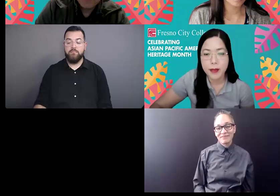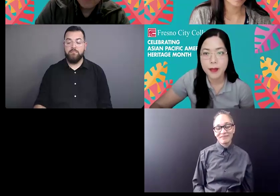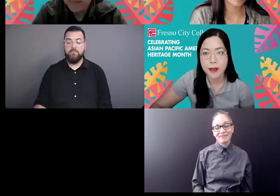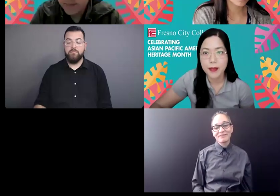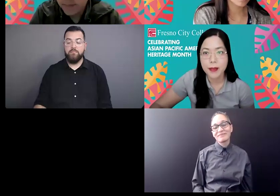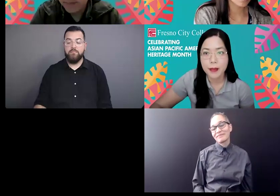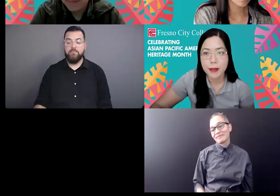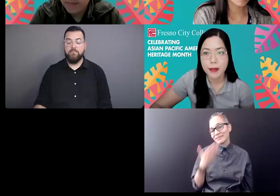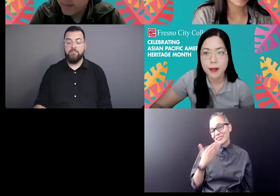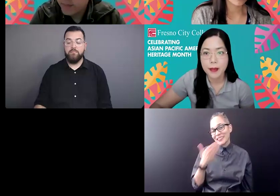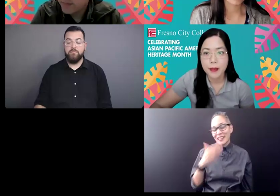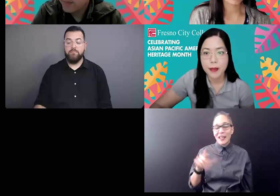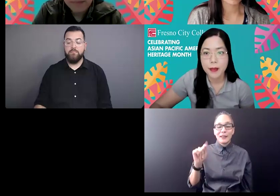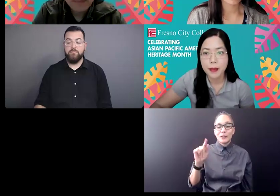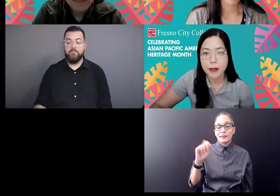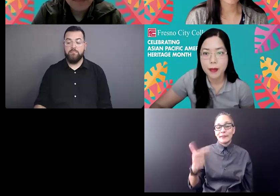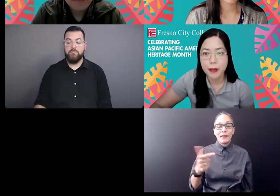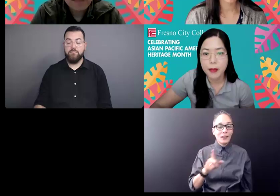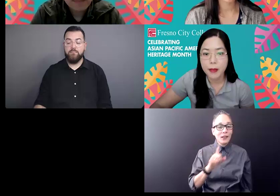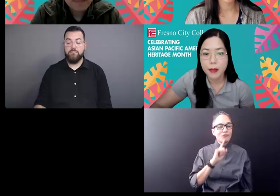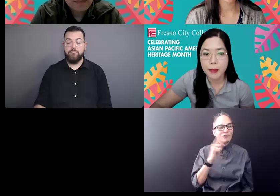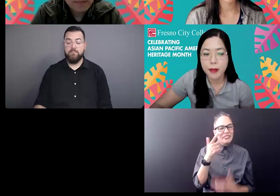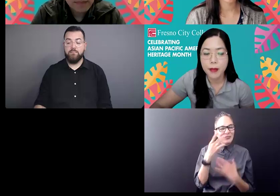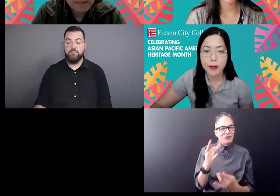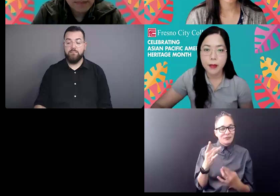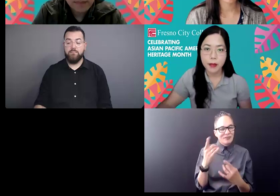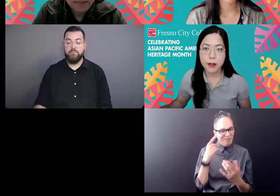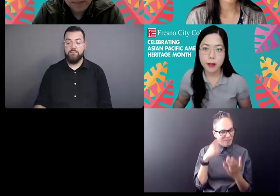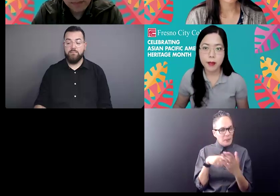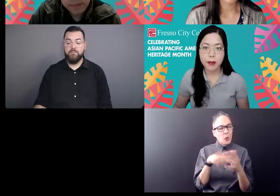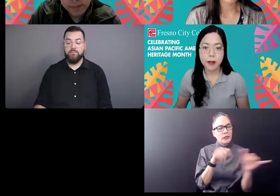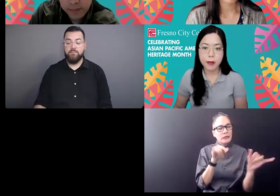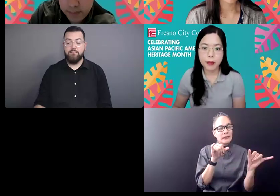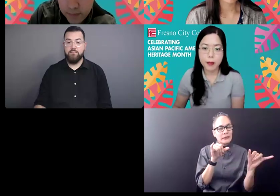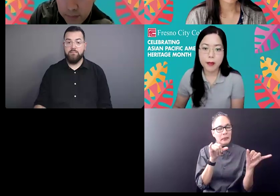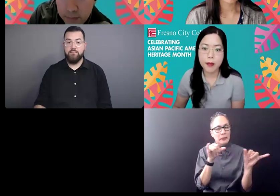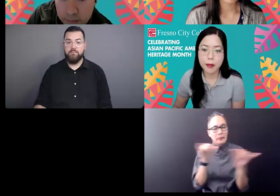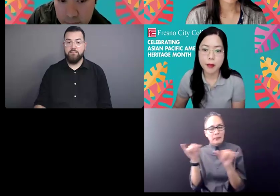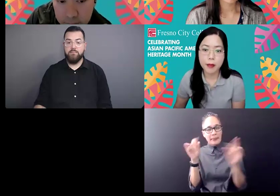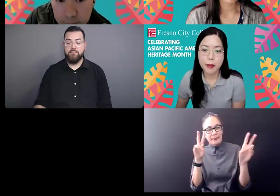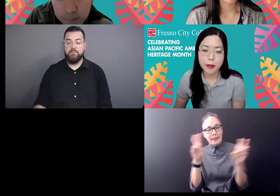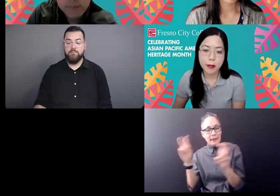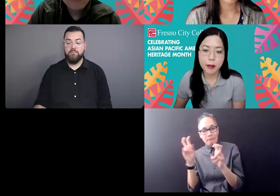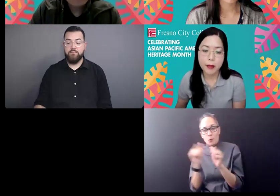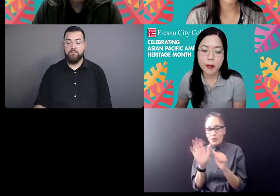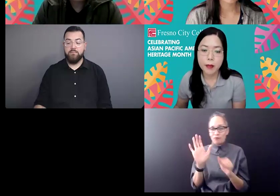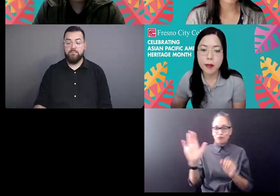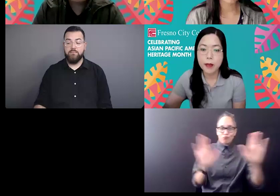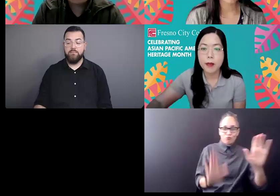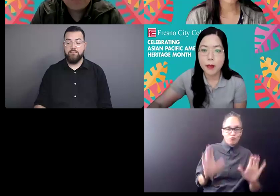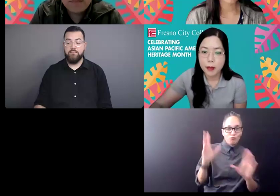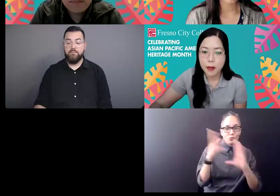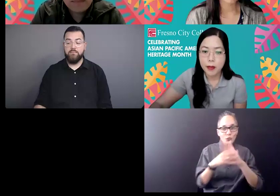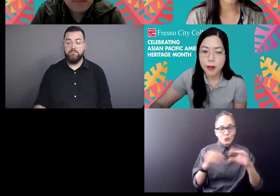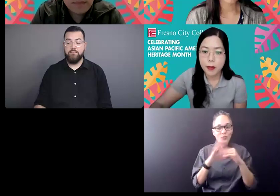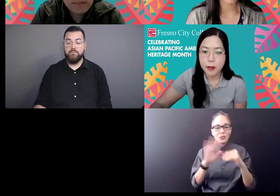Great, thank you, Tang. And you know, there's kind of like a common theme that I've kind of observed from all of your, you know, experiences that,